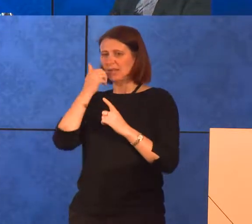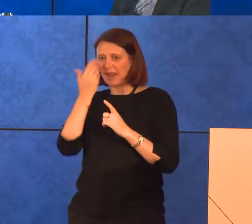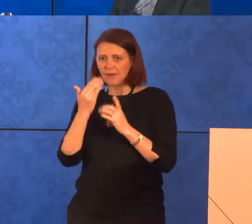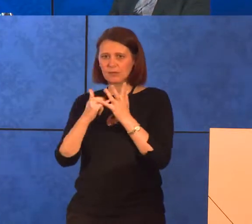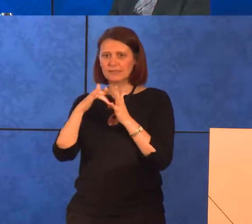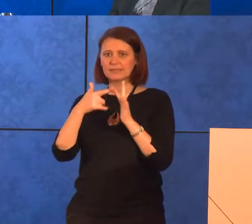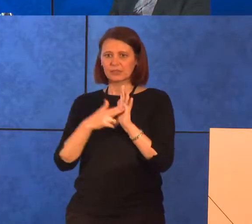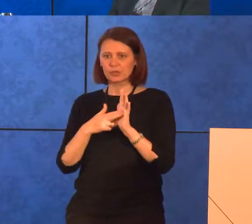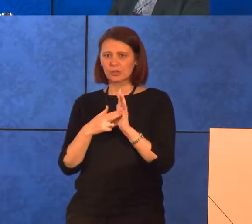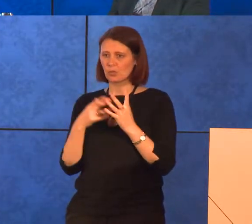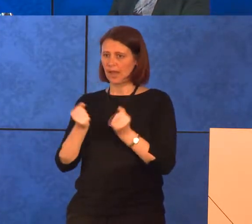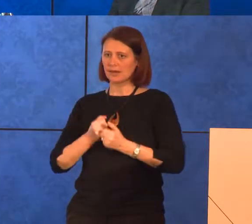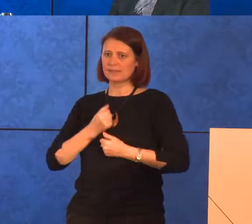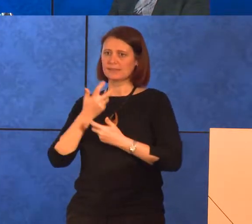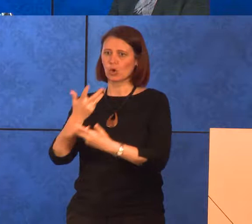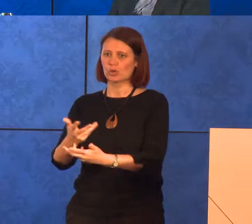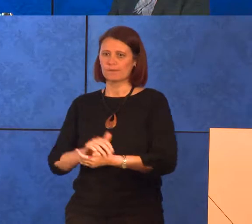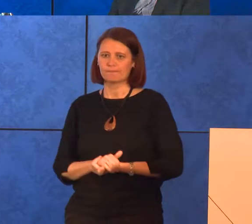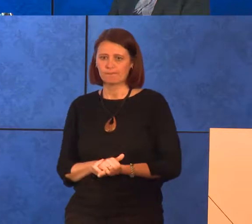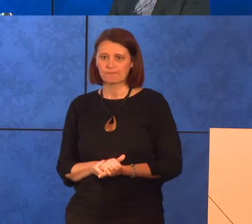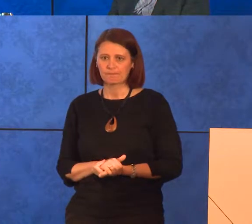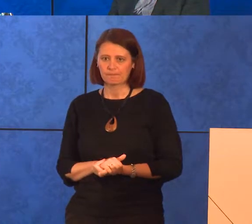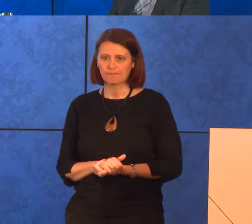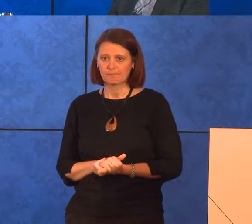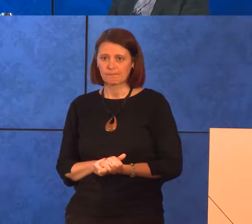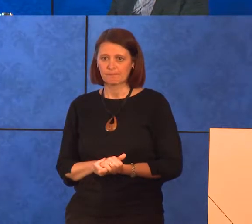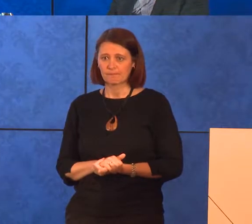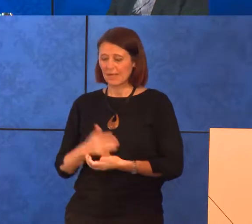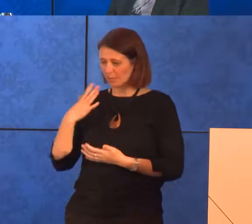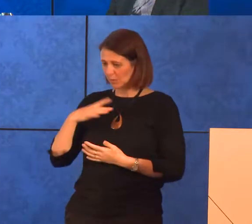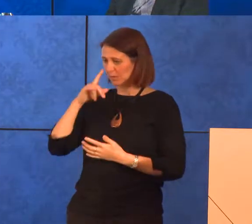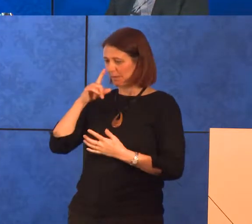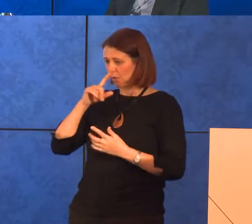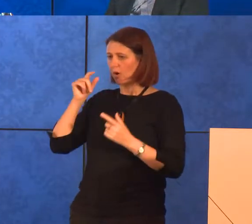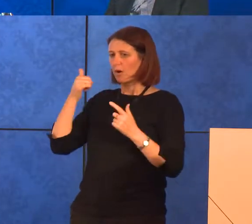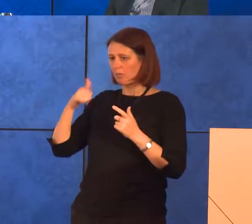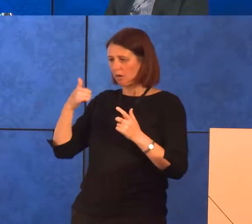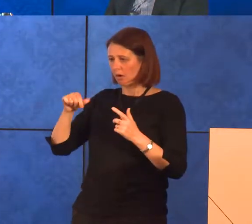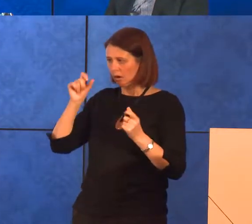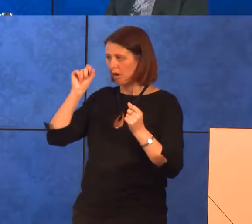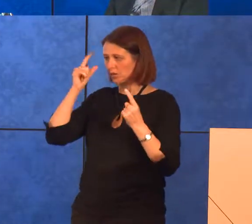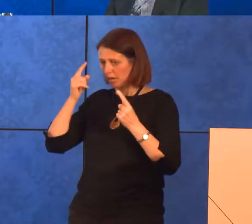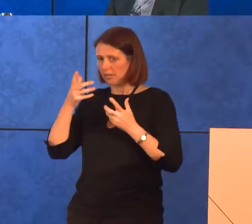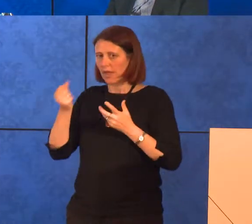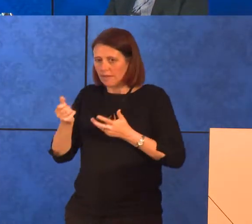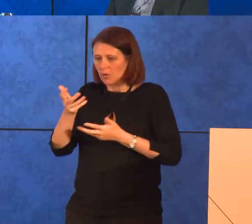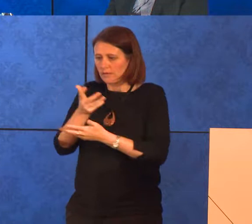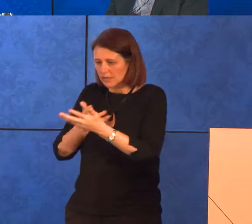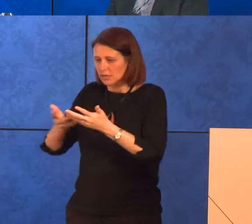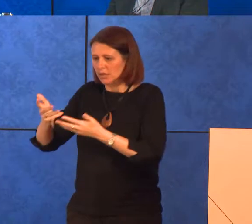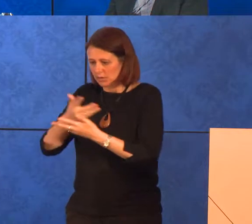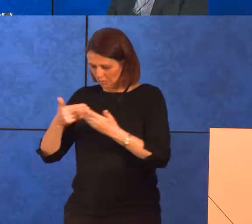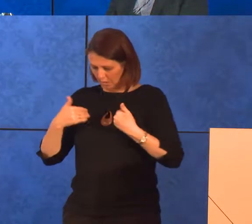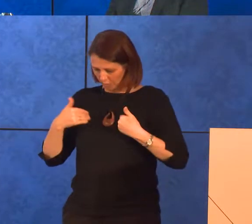was a disclosure. Because people, once they started to understand and have conversations about what those